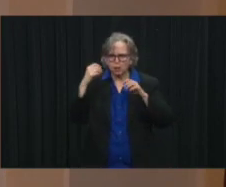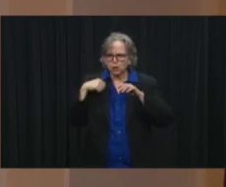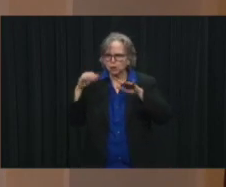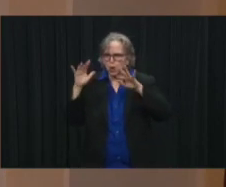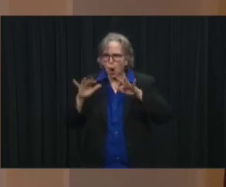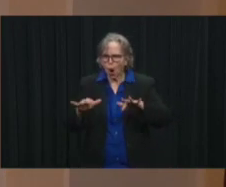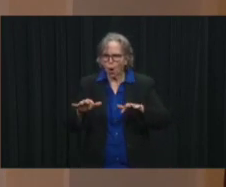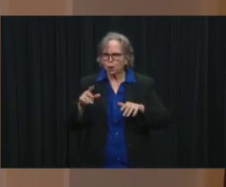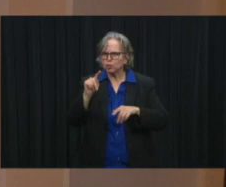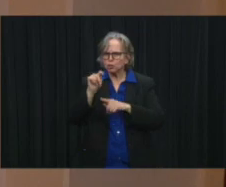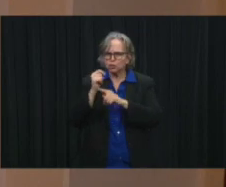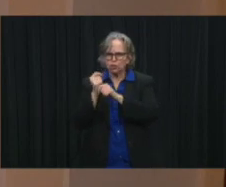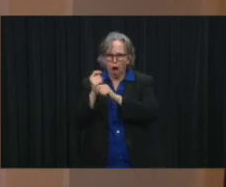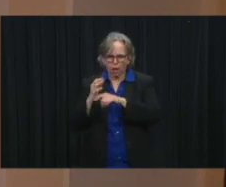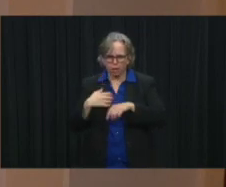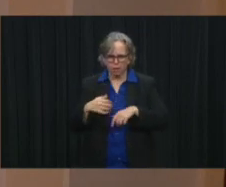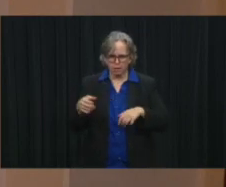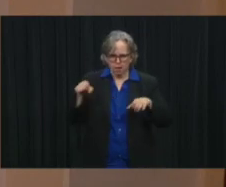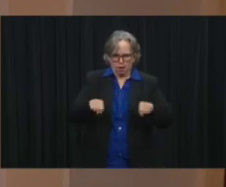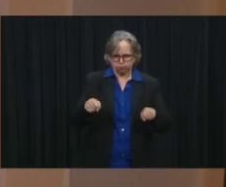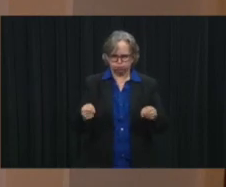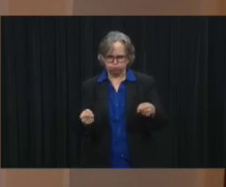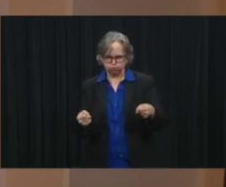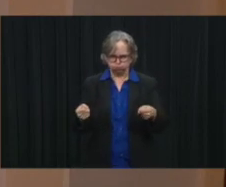who volunteered to take food and medicine